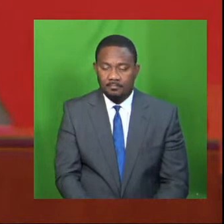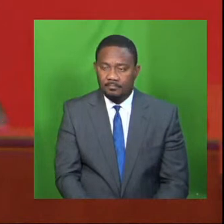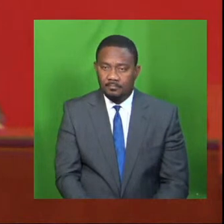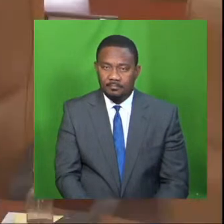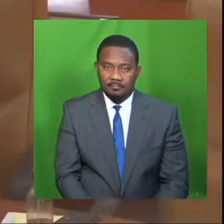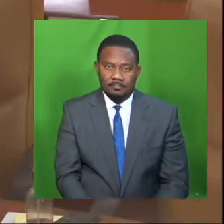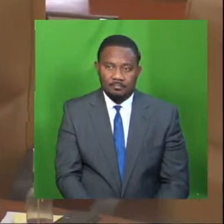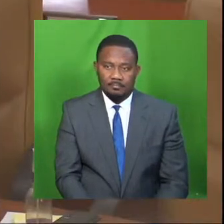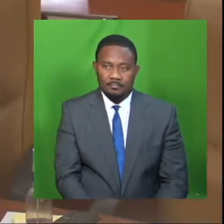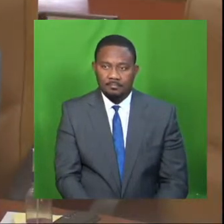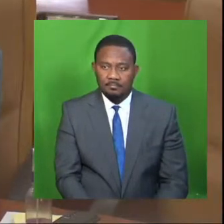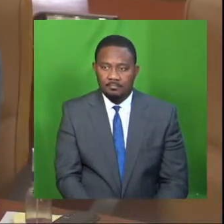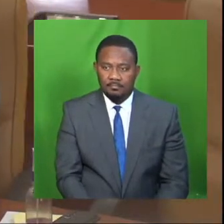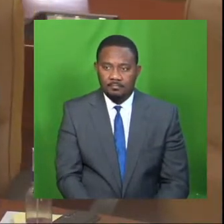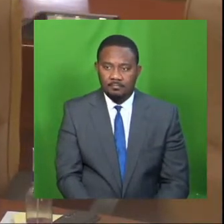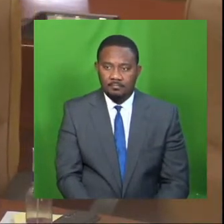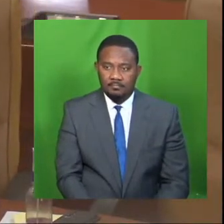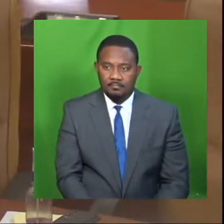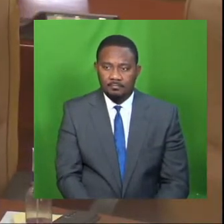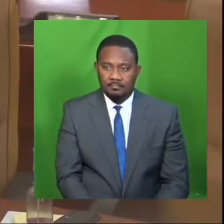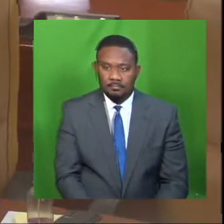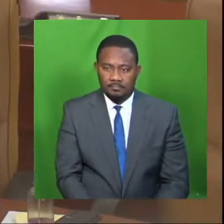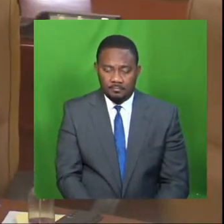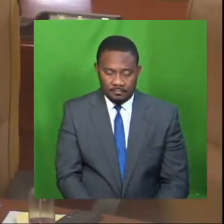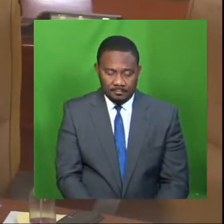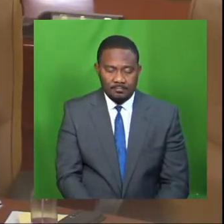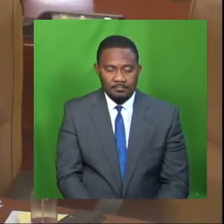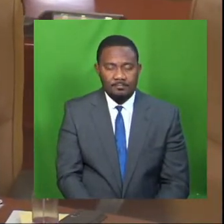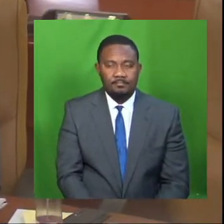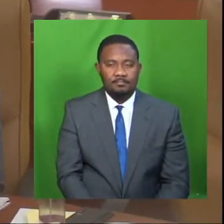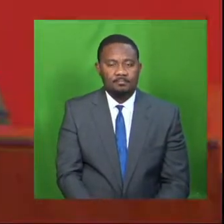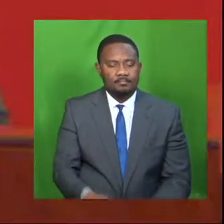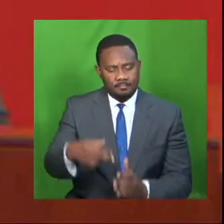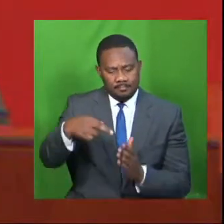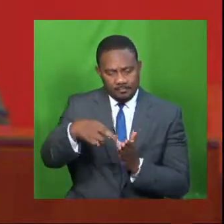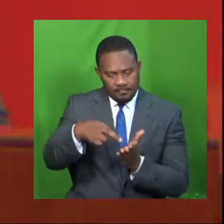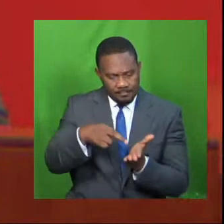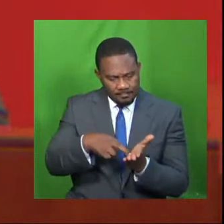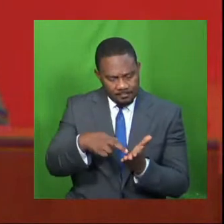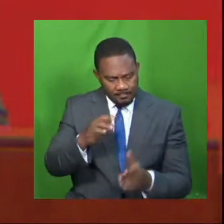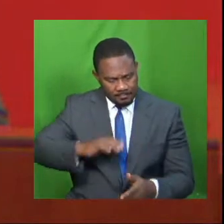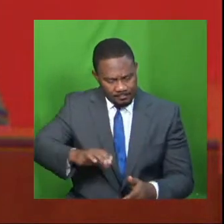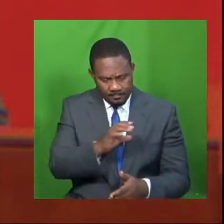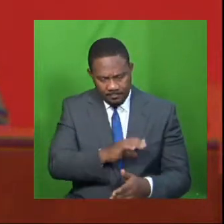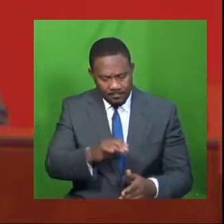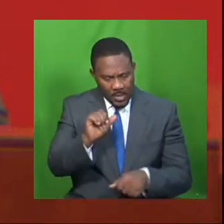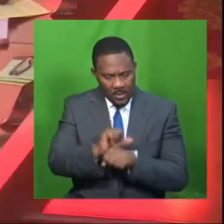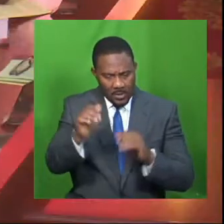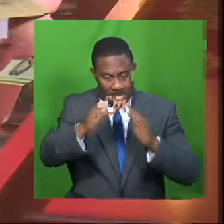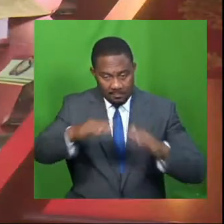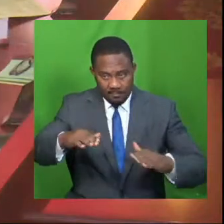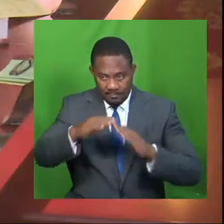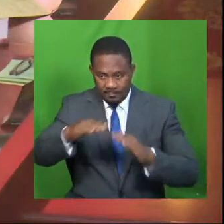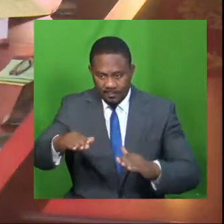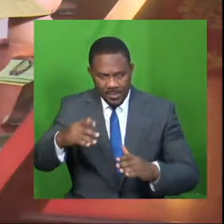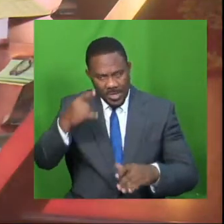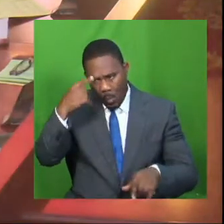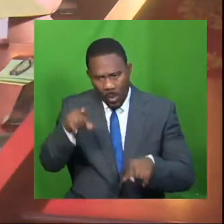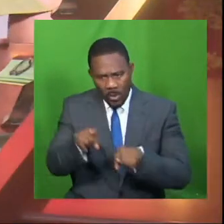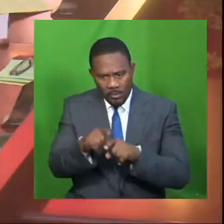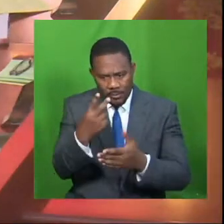Yes. Says B. Mr. Speaker, let my colleague know that I'm doing so in my capacity as leader of government business. As simple as